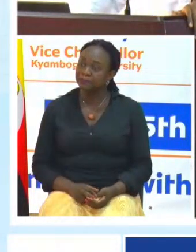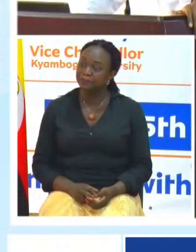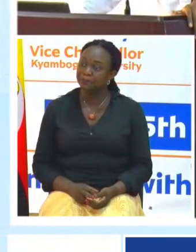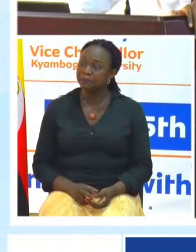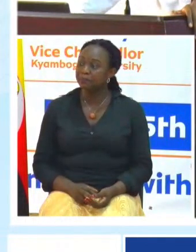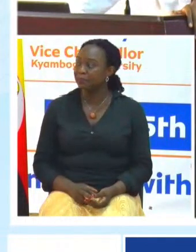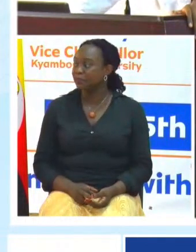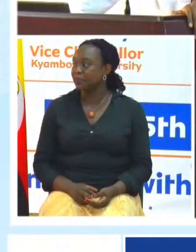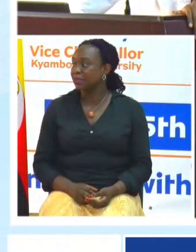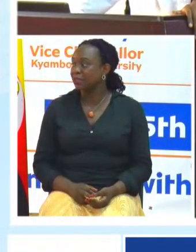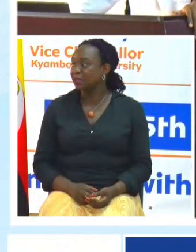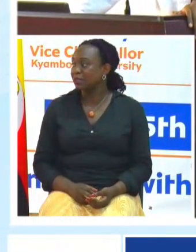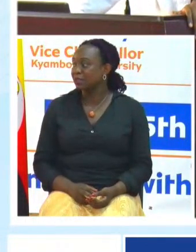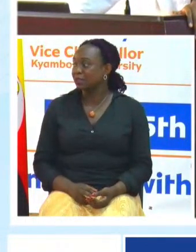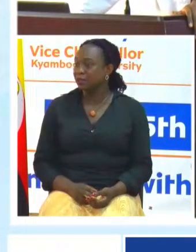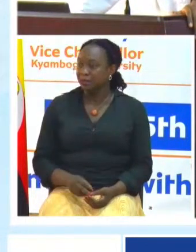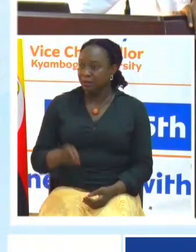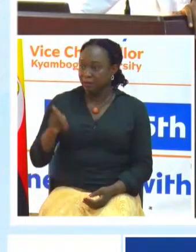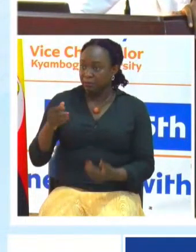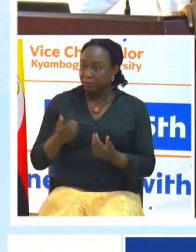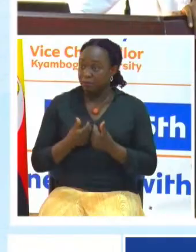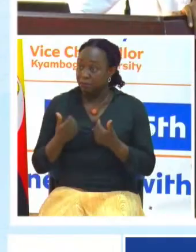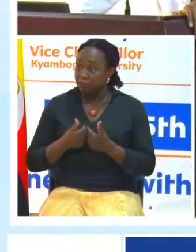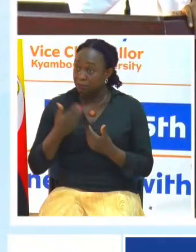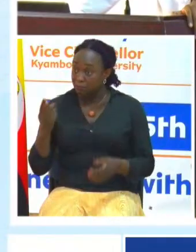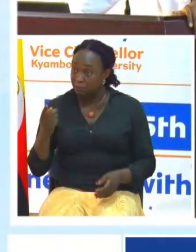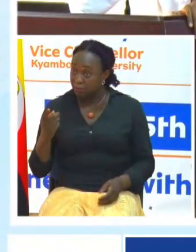Okay, tell me about them.